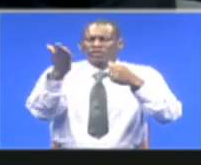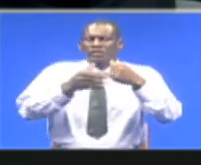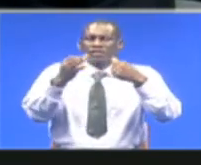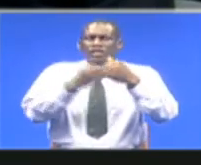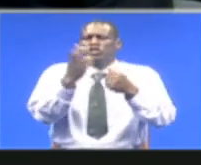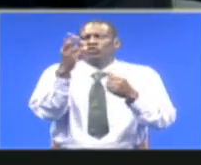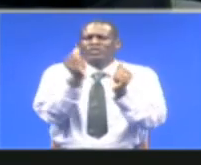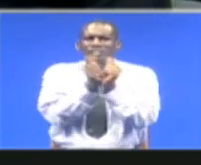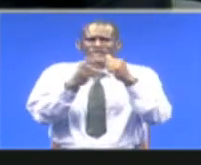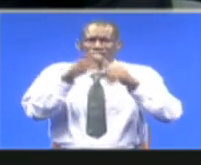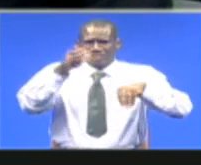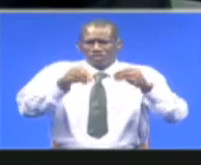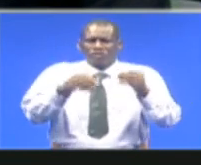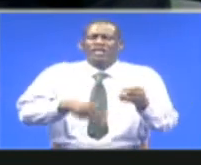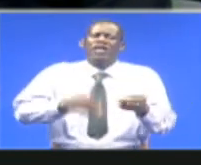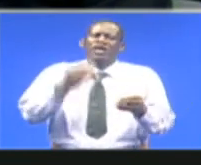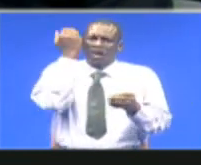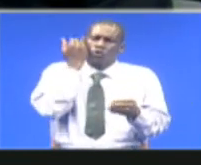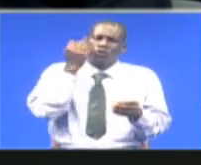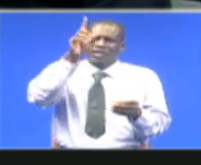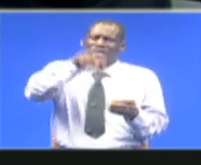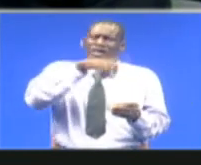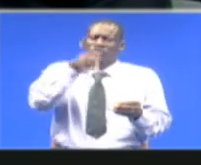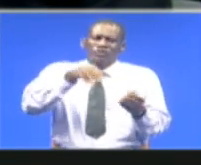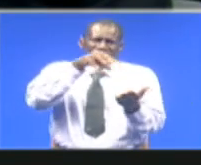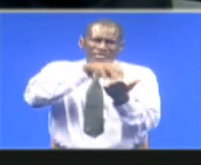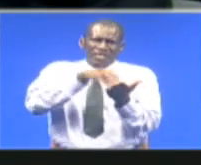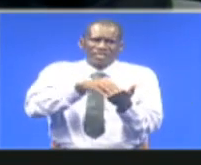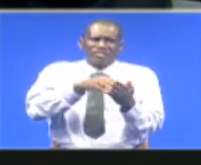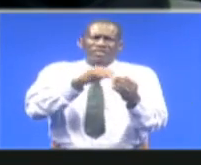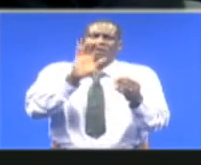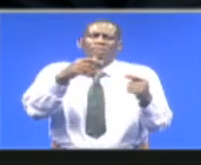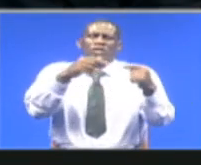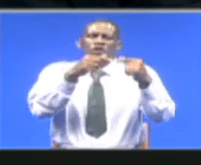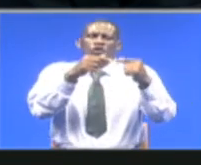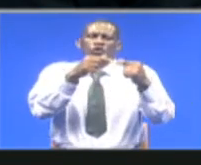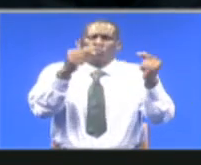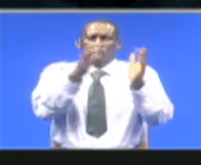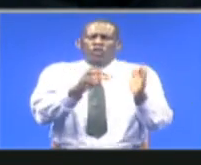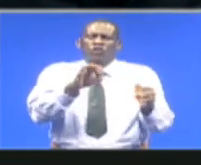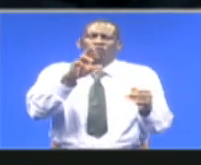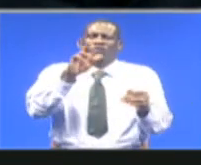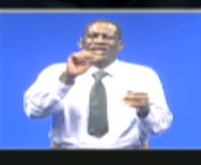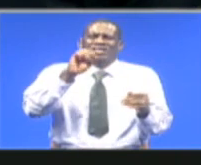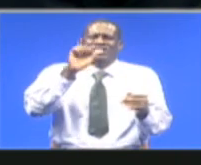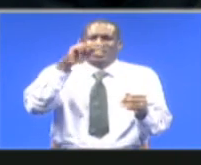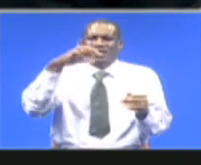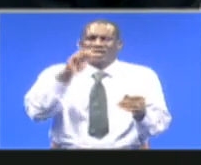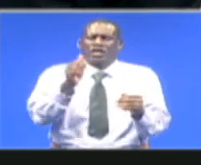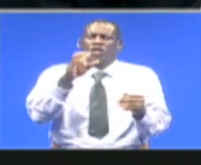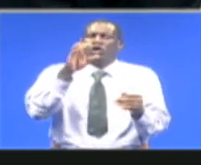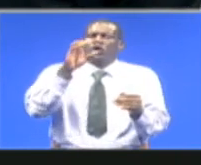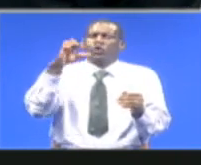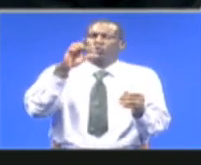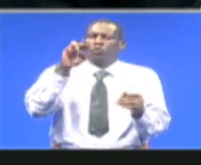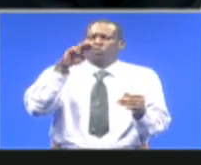The High Court quashed the petition filed by one of Governor Rasanga's opponents in the polls, Nicholas Gumbo, on grounds that it lacked sufficient